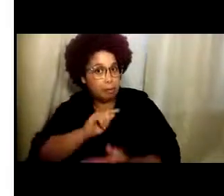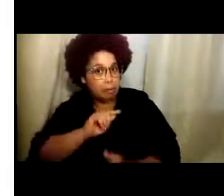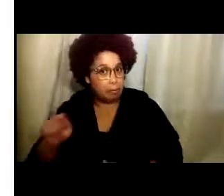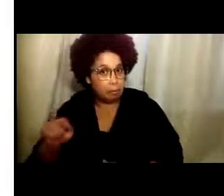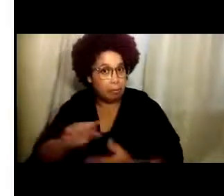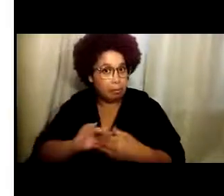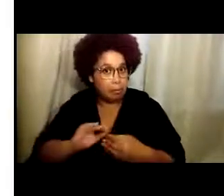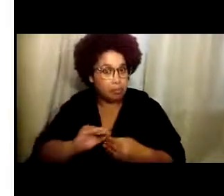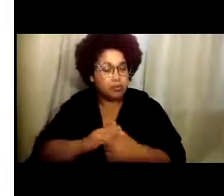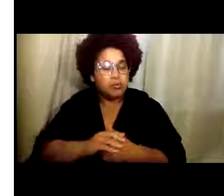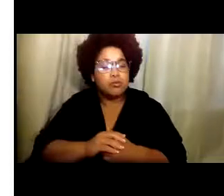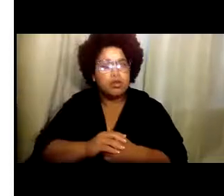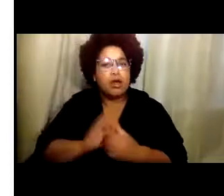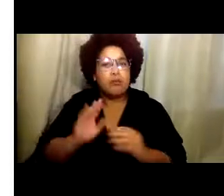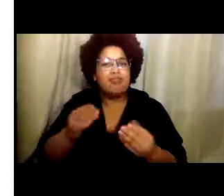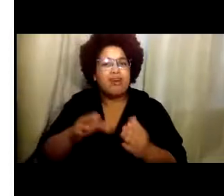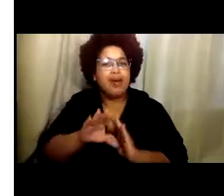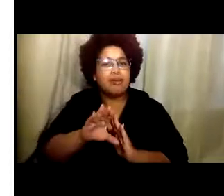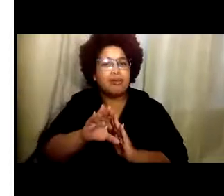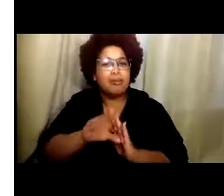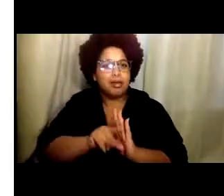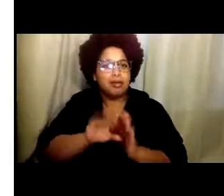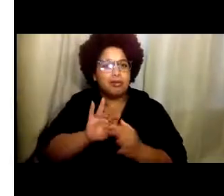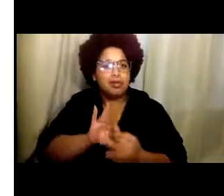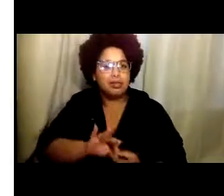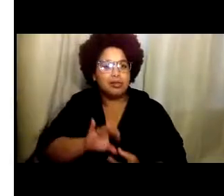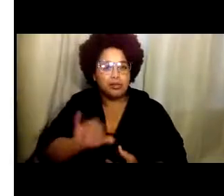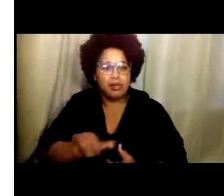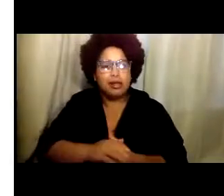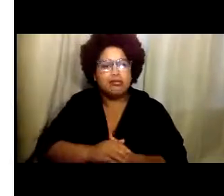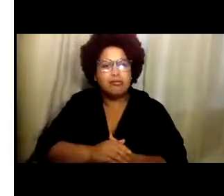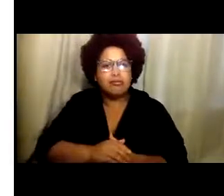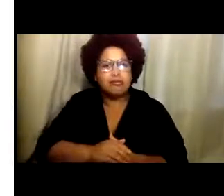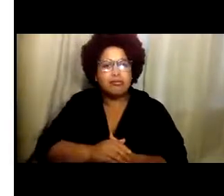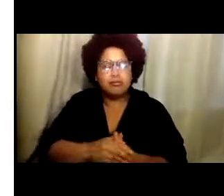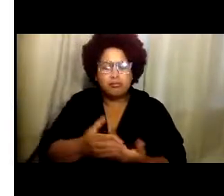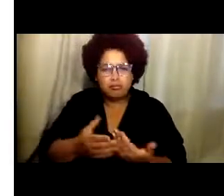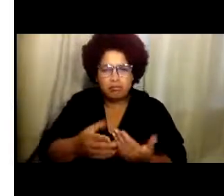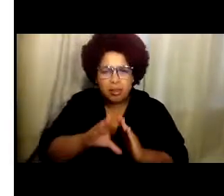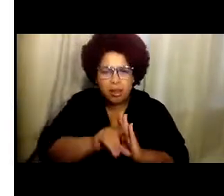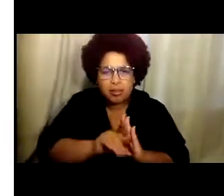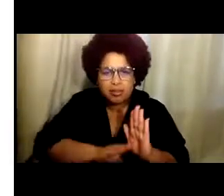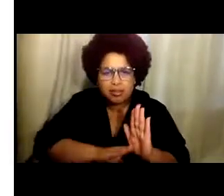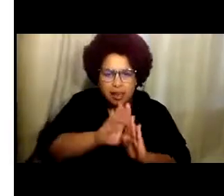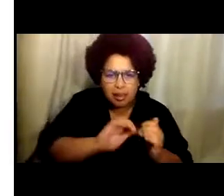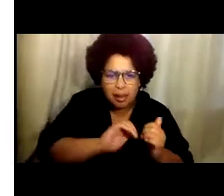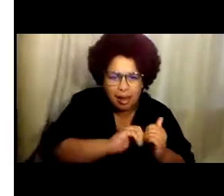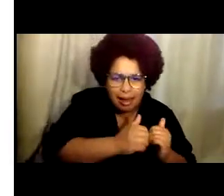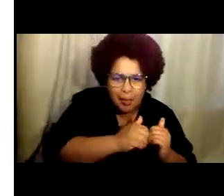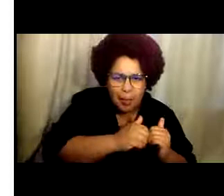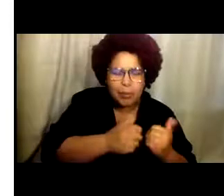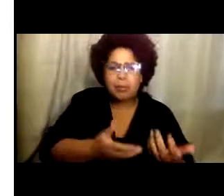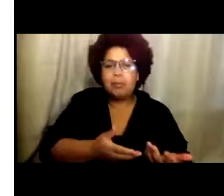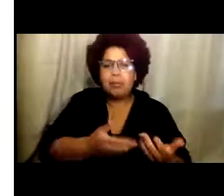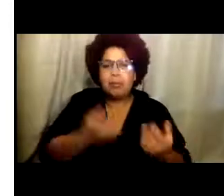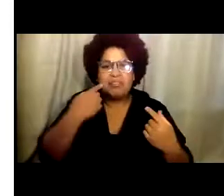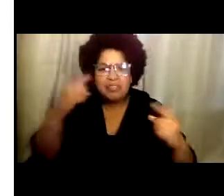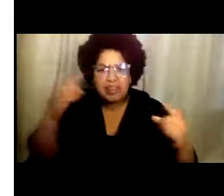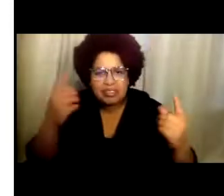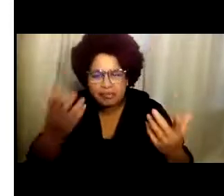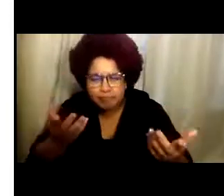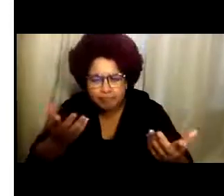you some background about the vaccine, how it was developed, how effective it is, how safe it